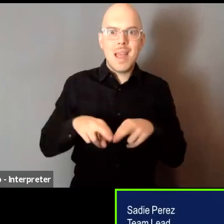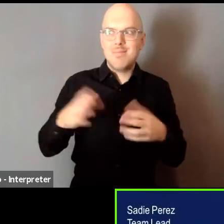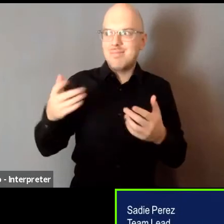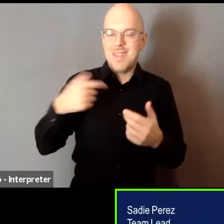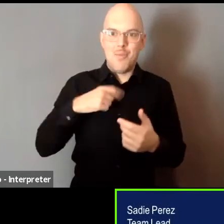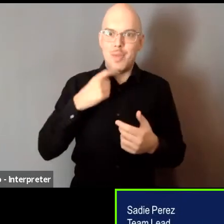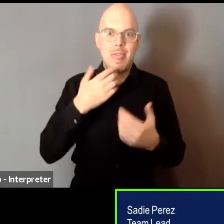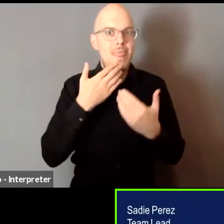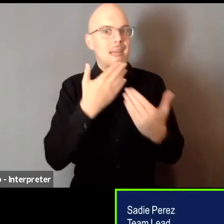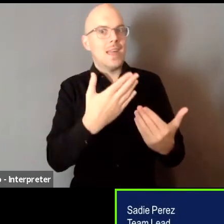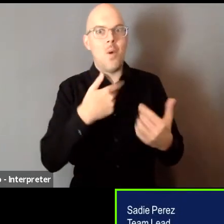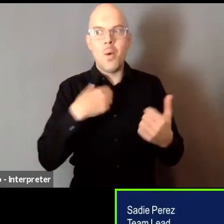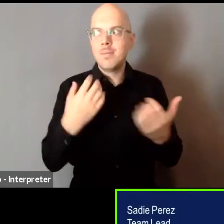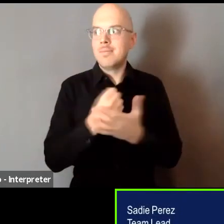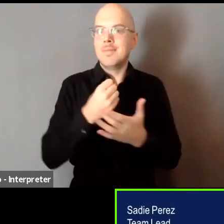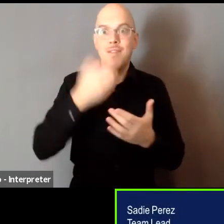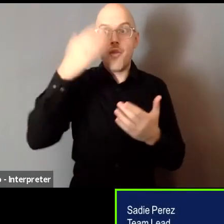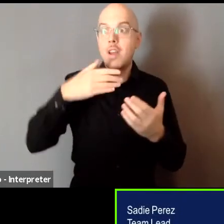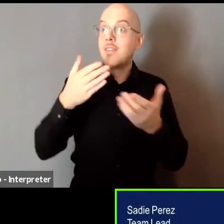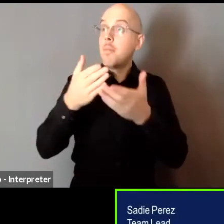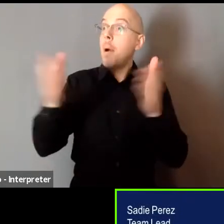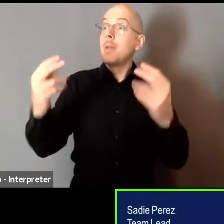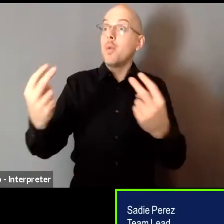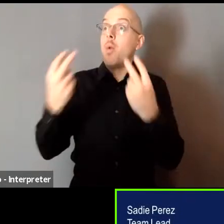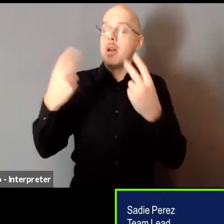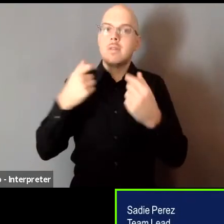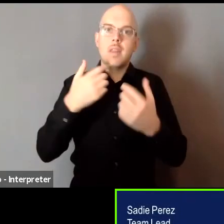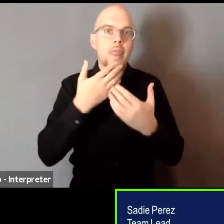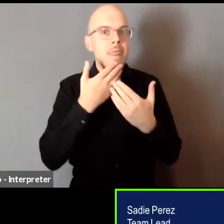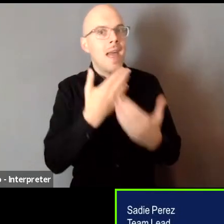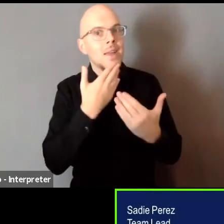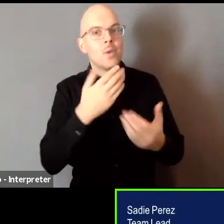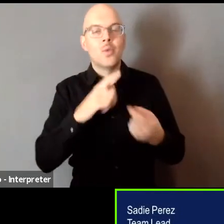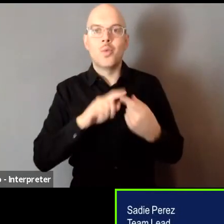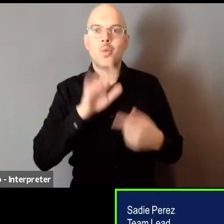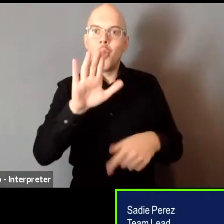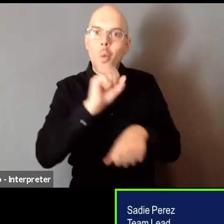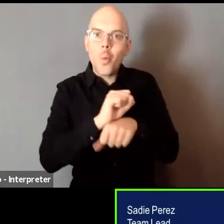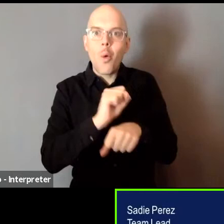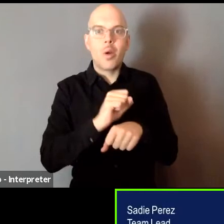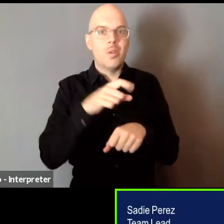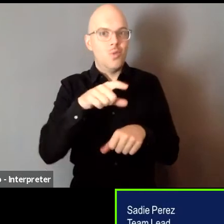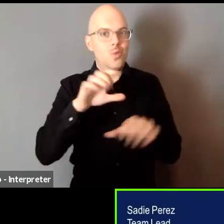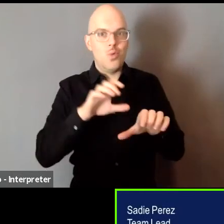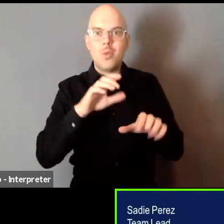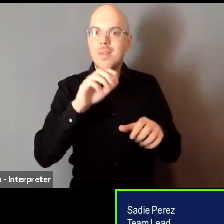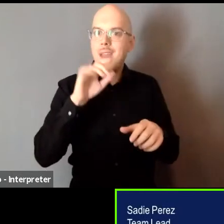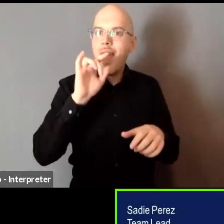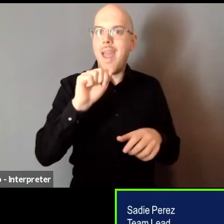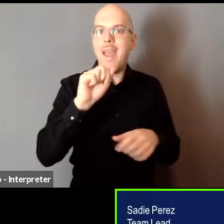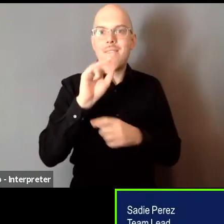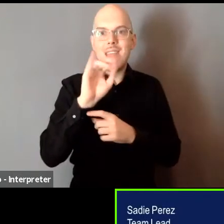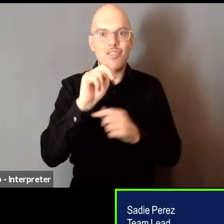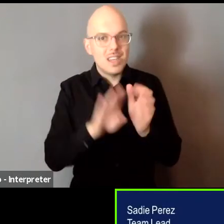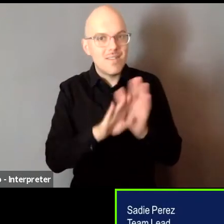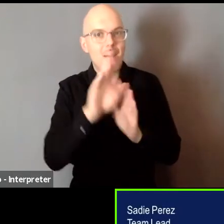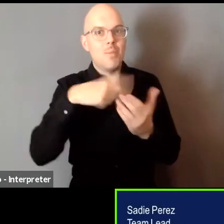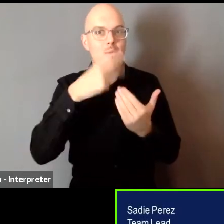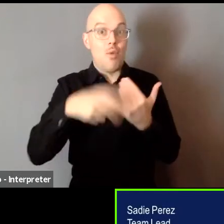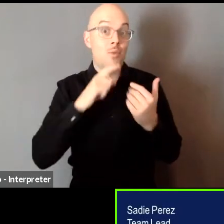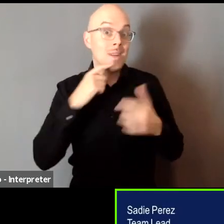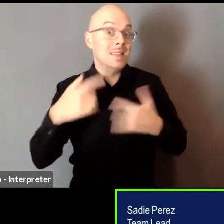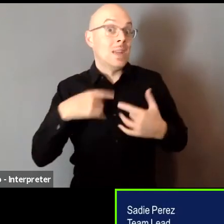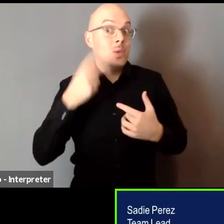public for all your support that you give to this aviation development program. We're truly excited for the future of the candidates coming